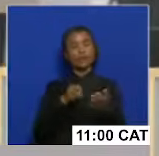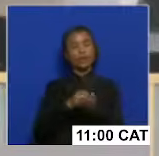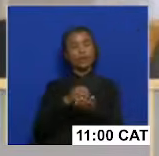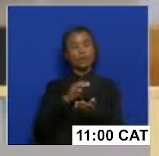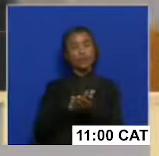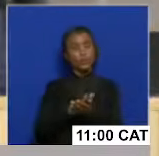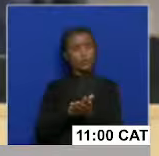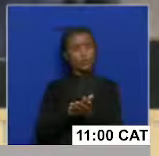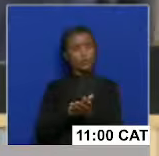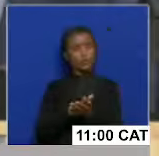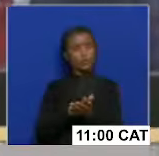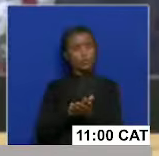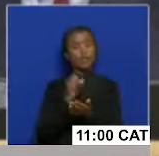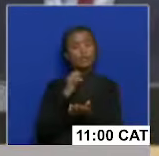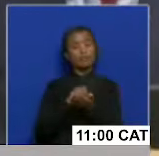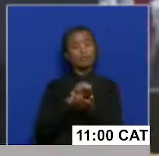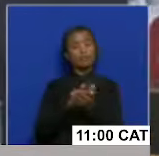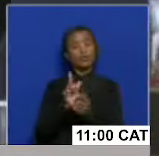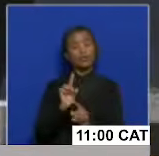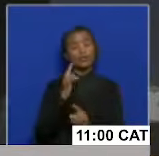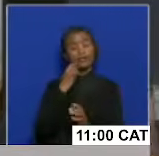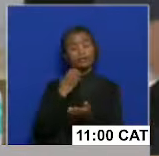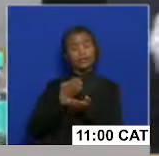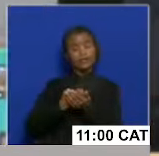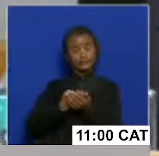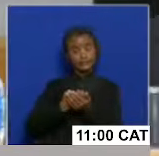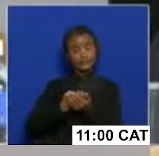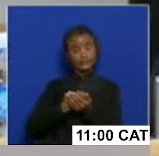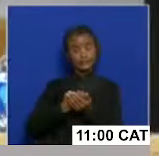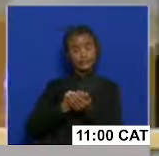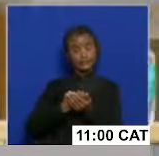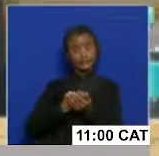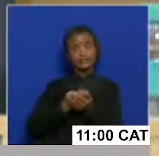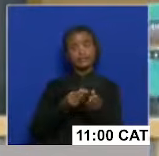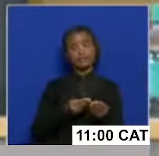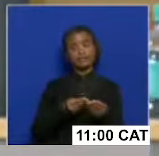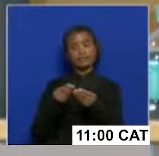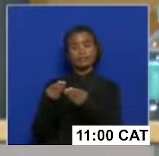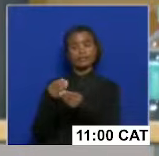hand it over to SAP 13.